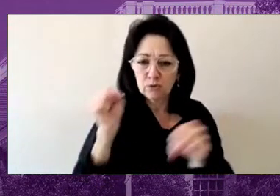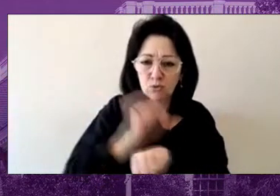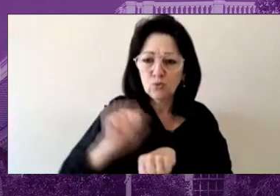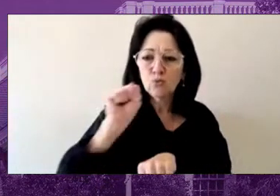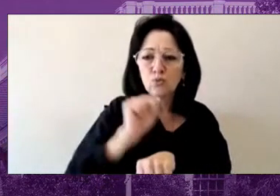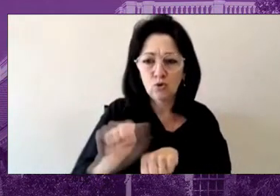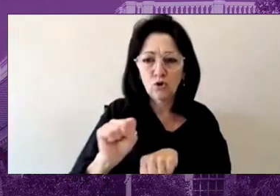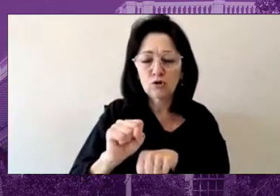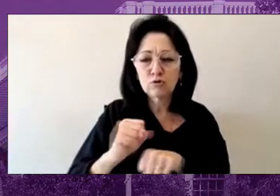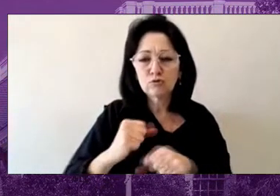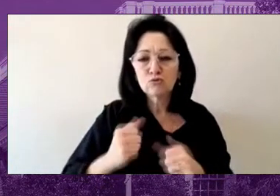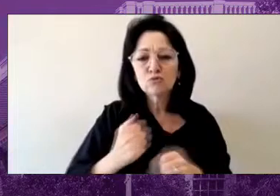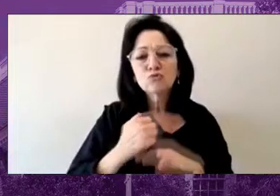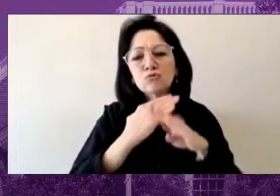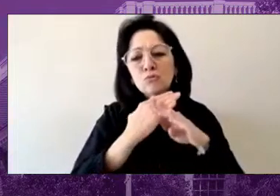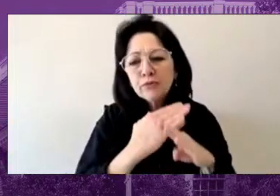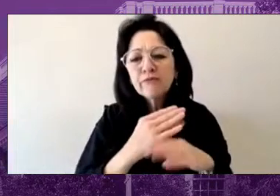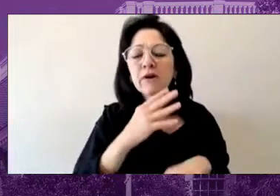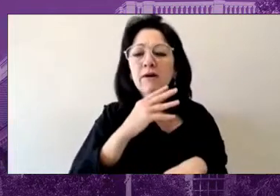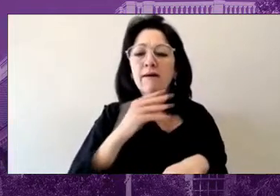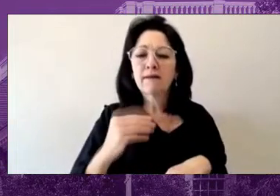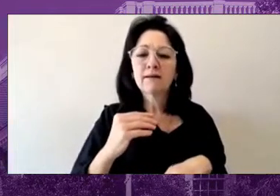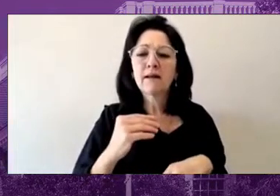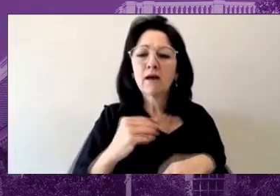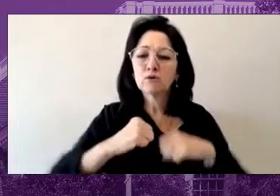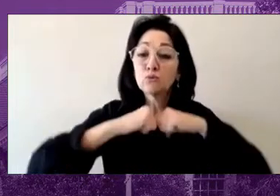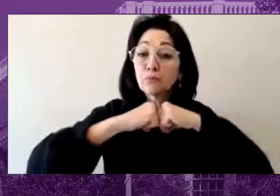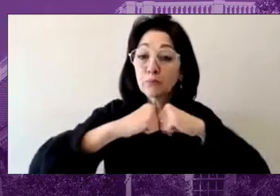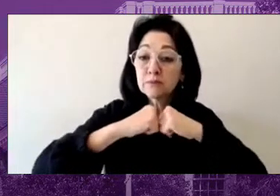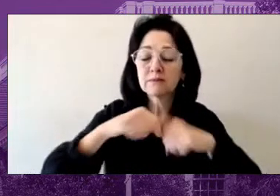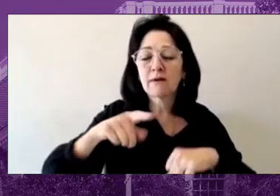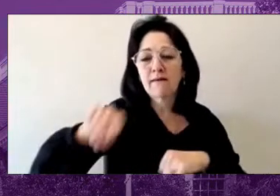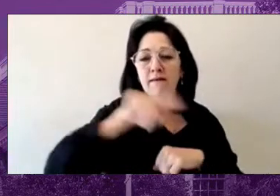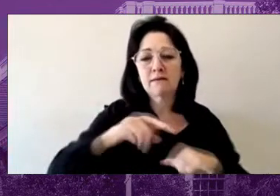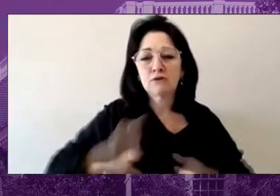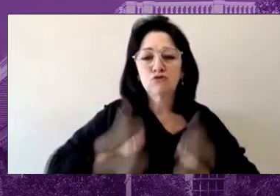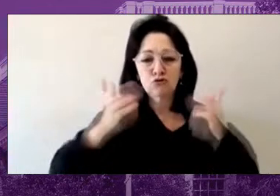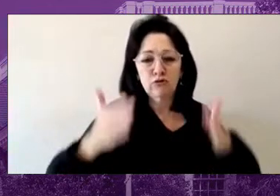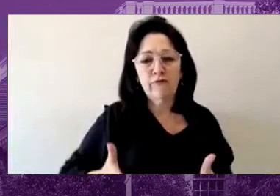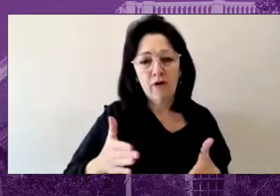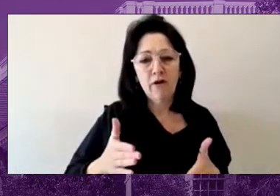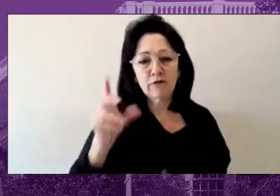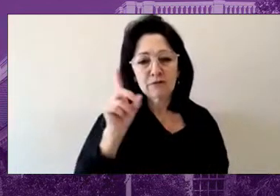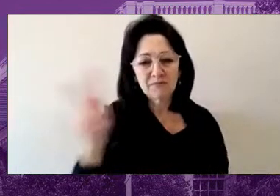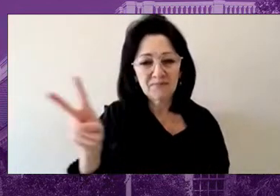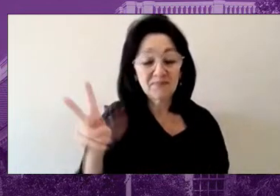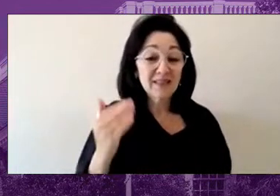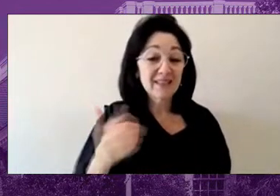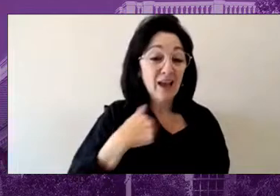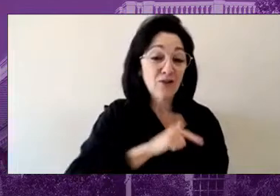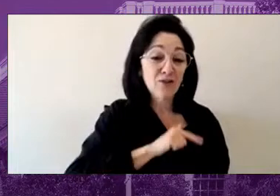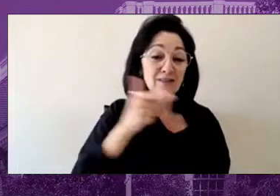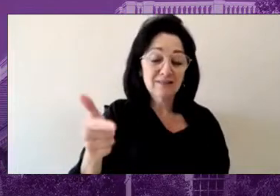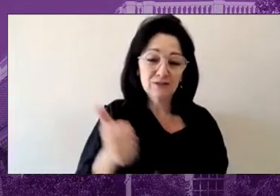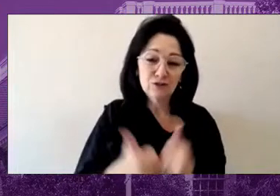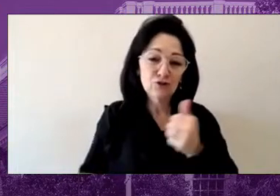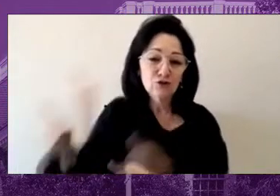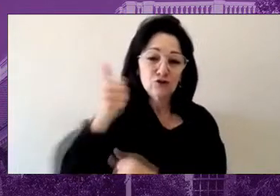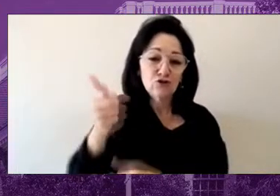violence. And with that, I will turn this over to our Chief Judge in Family Court, Chief Judge Michael